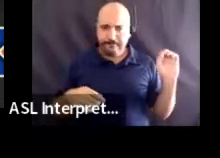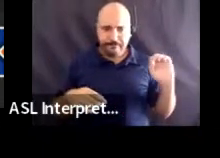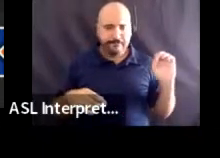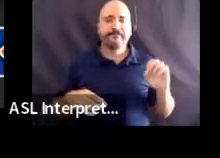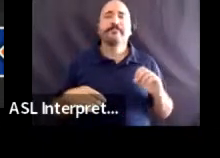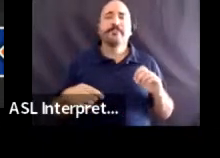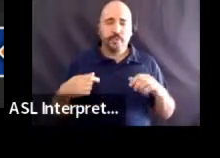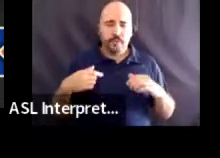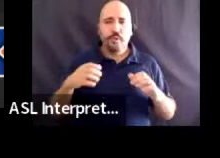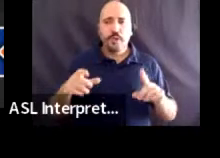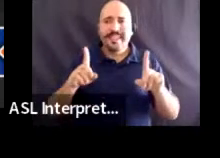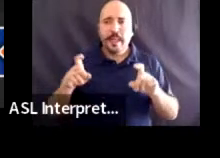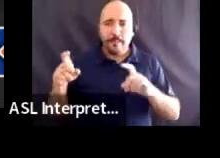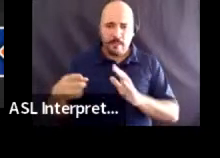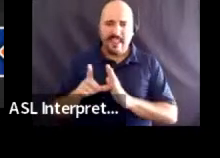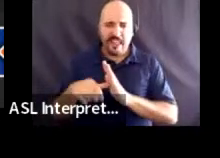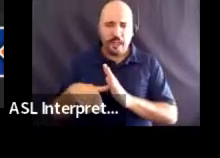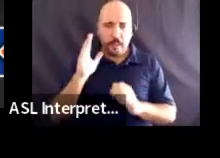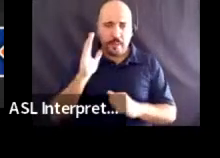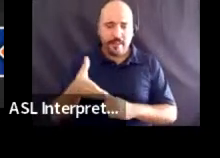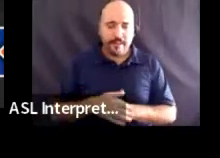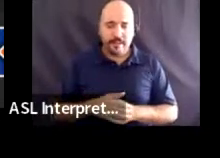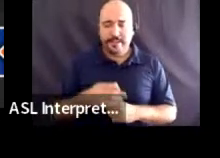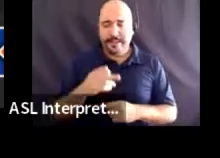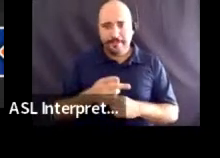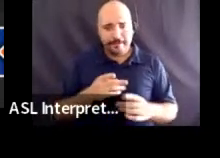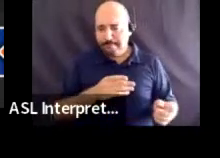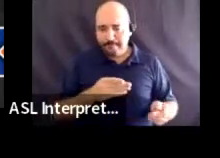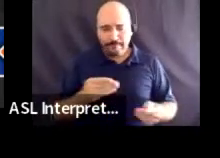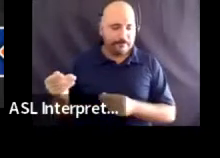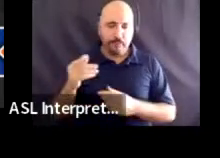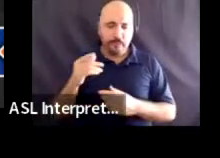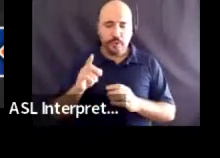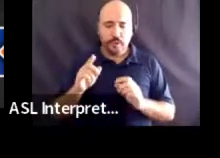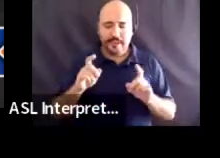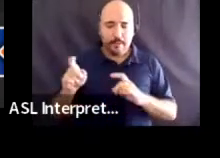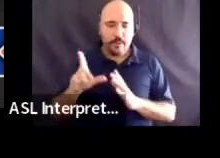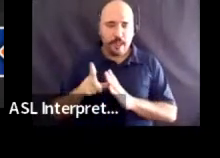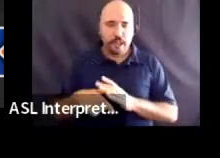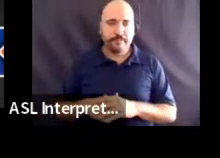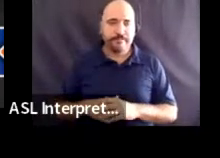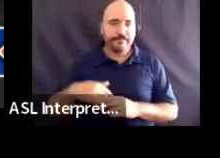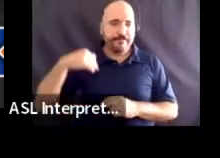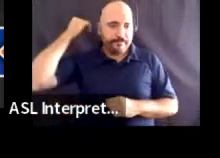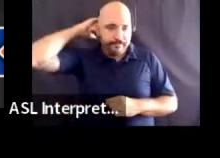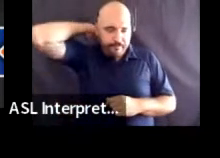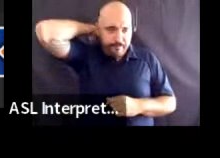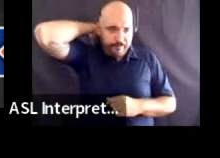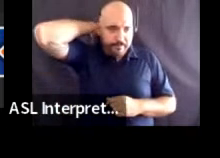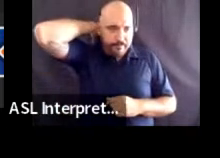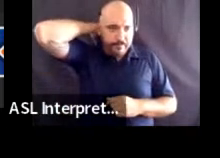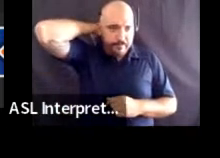do demos later on just to keep it streamlined. Now